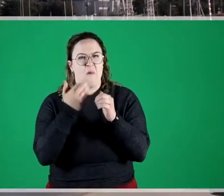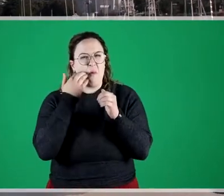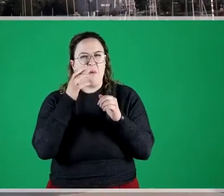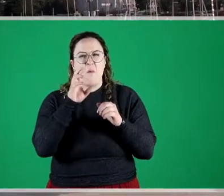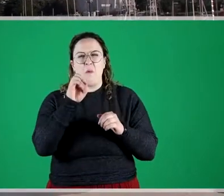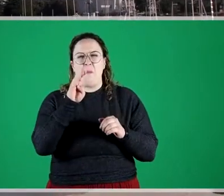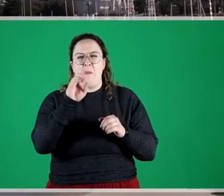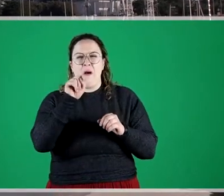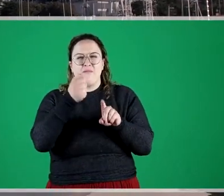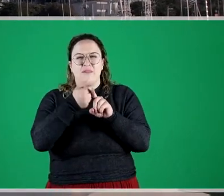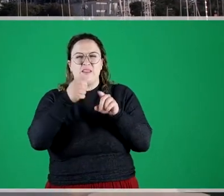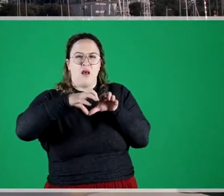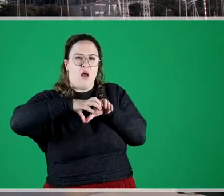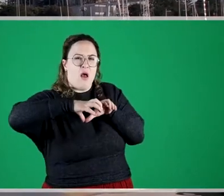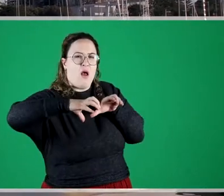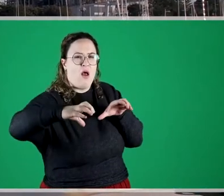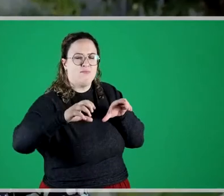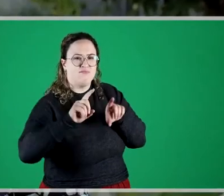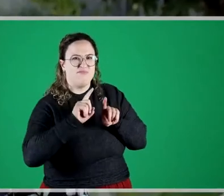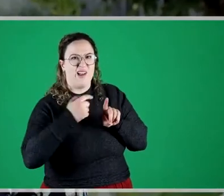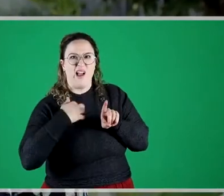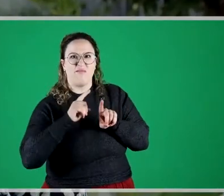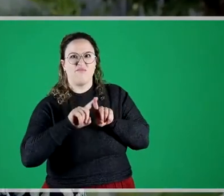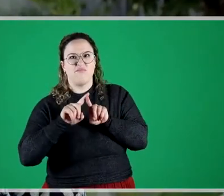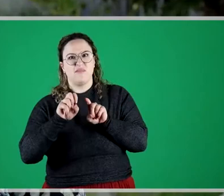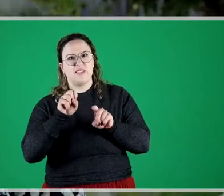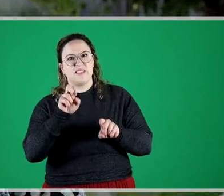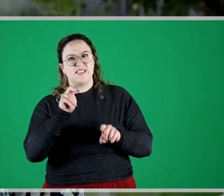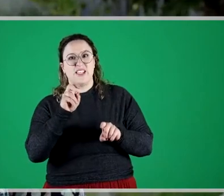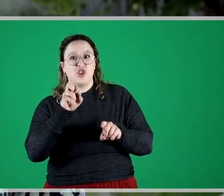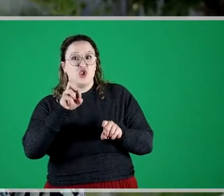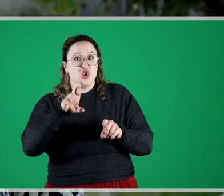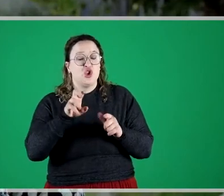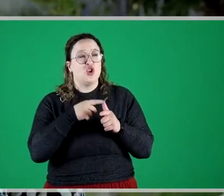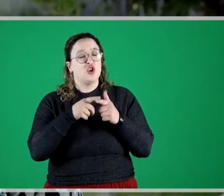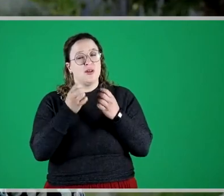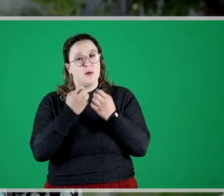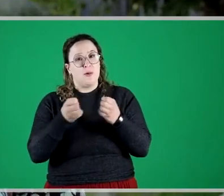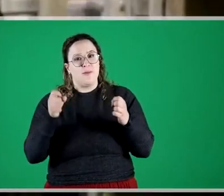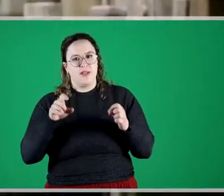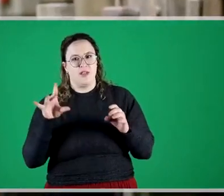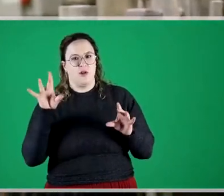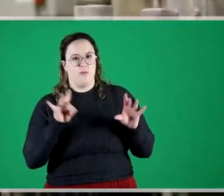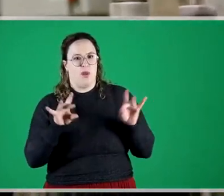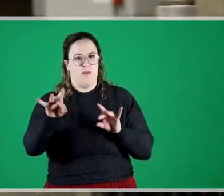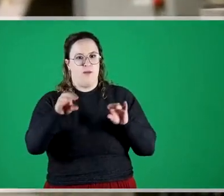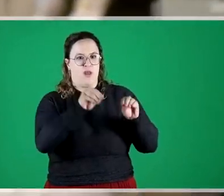equipment on the robot. It's kind of like a big giant puzzle in some ways.